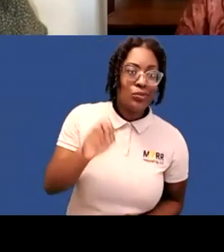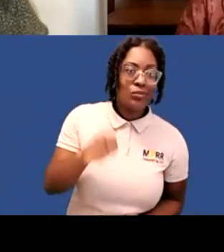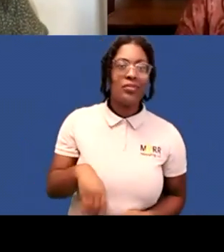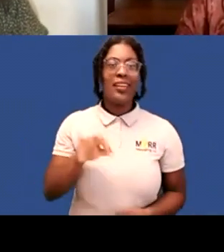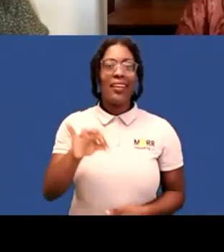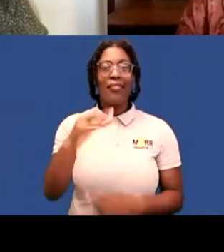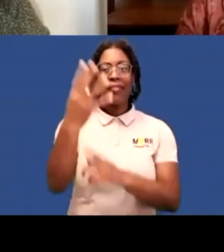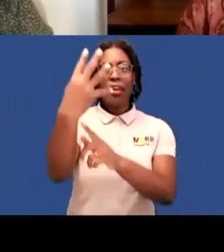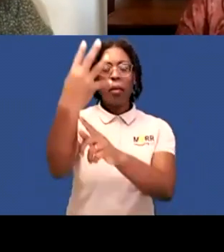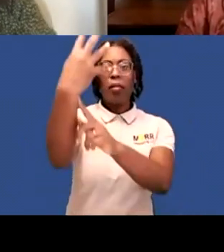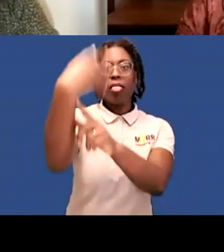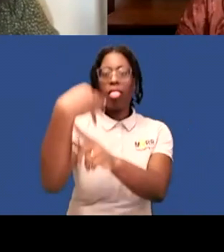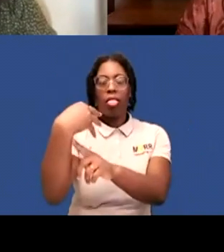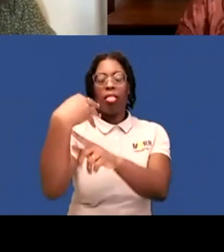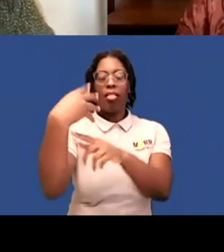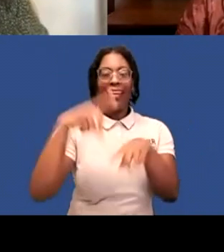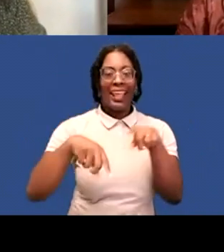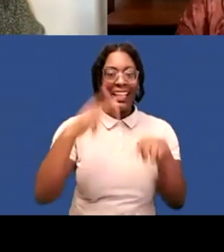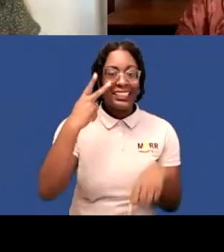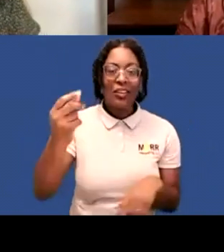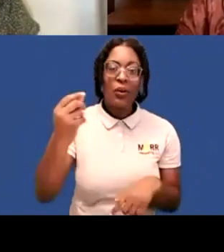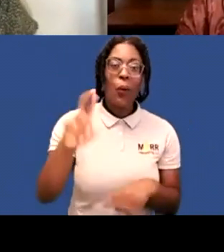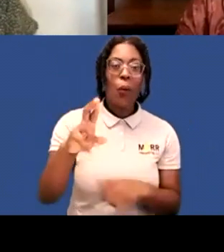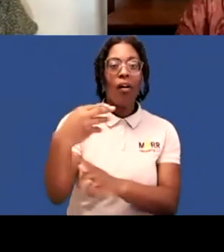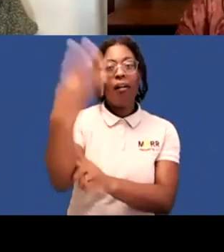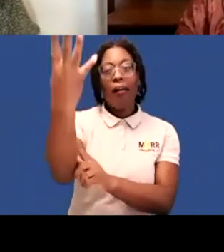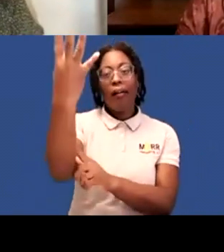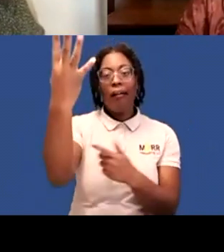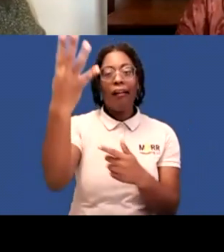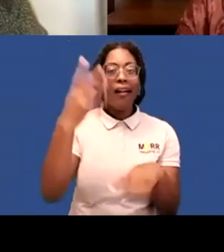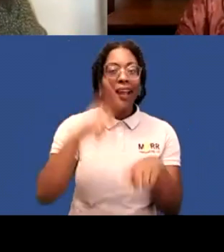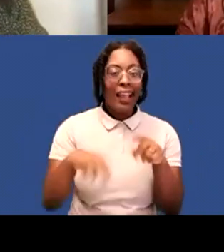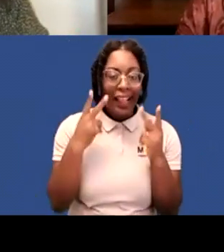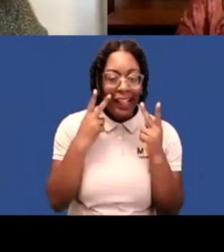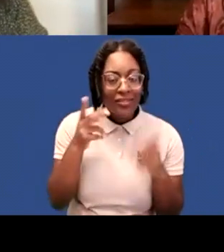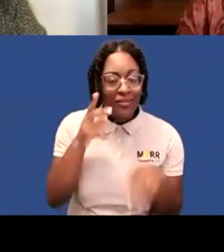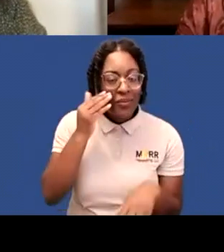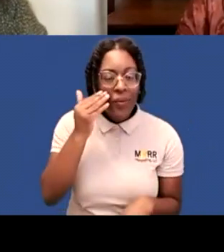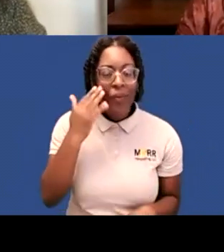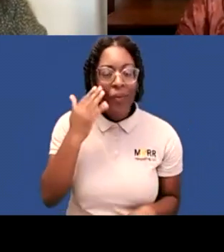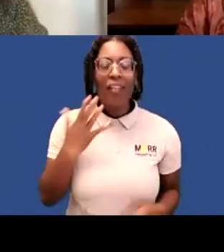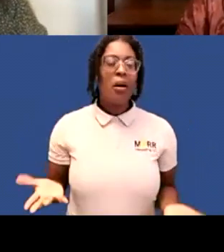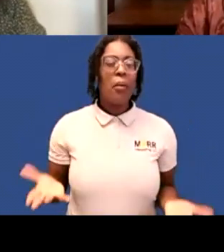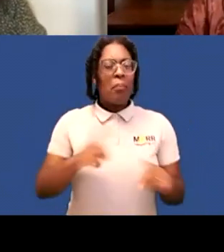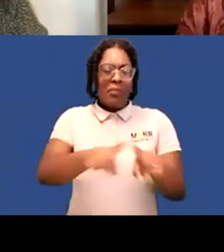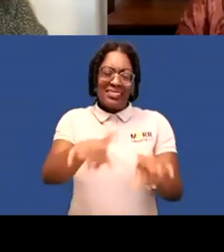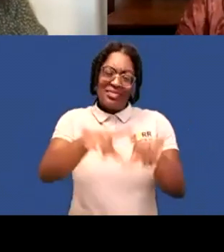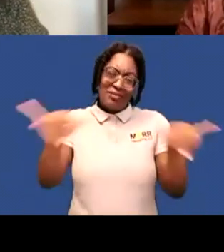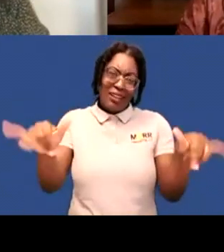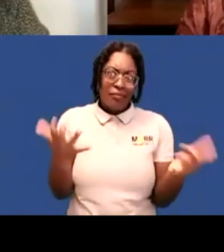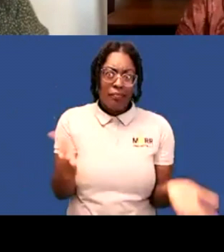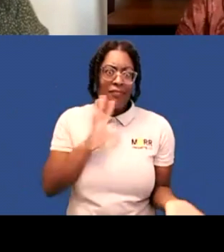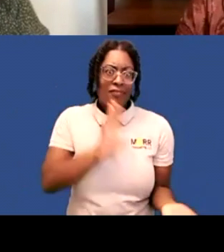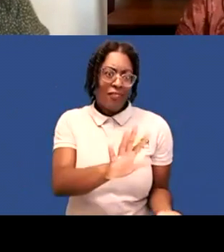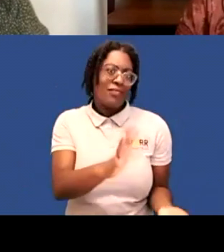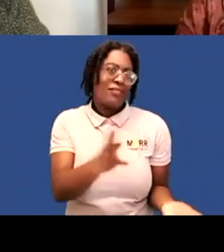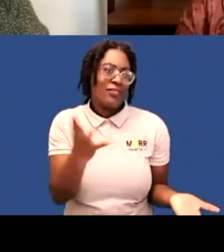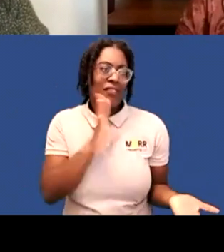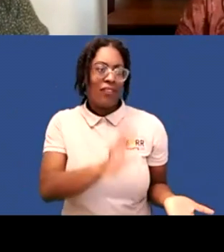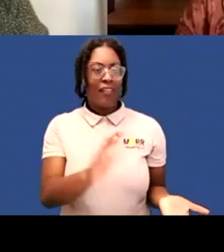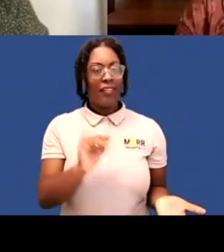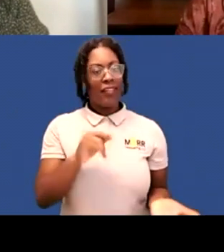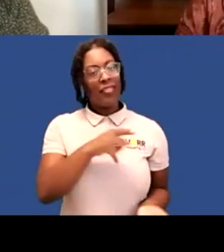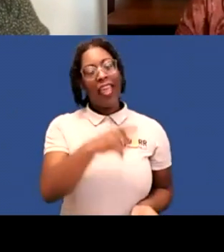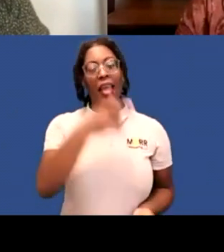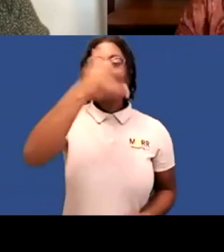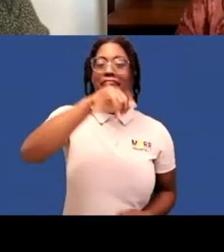a noodle. It's okay. Let them noodle. You know, you don't have to correct them. It might be time to go. And that's where my scheduling comes in, is that if I'm seeing